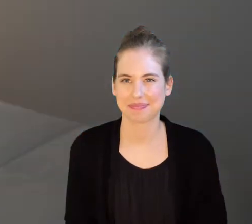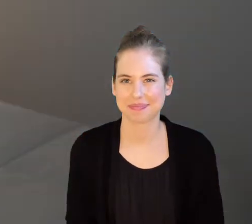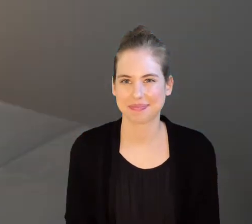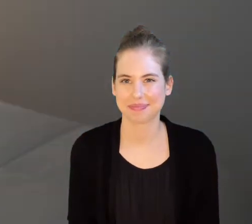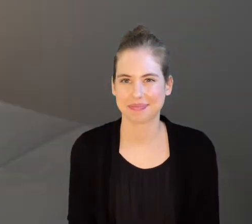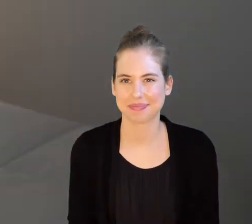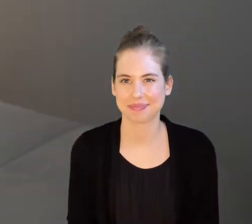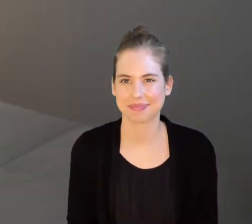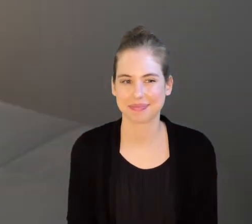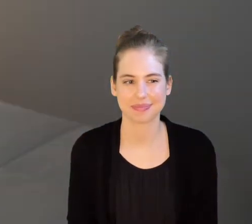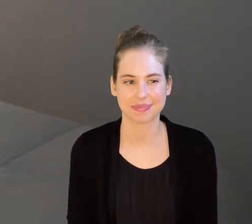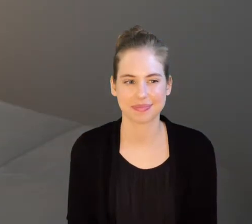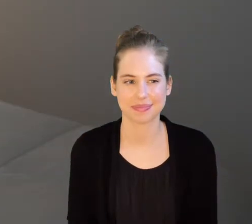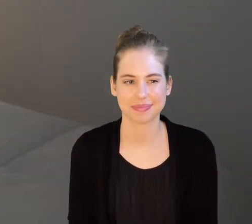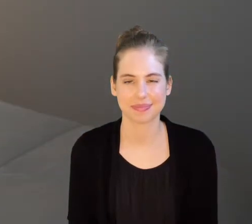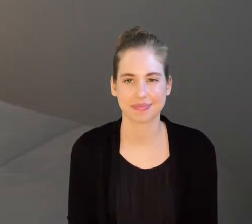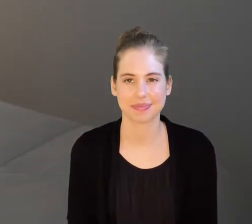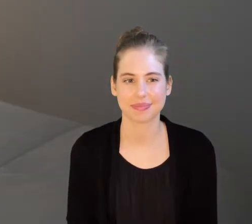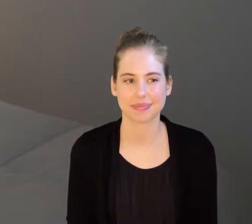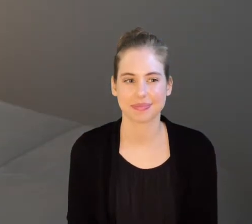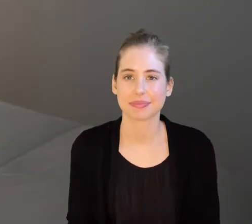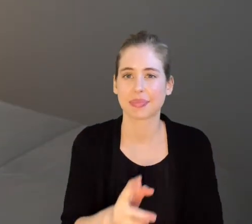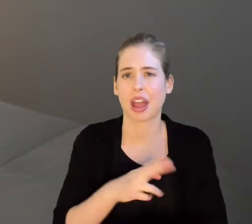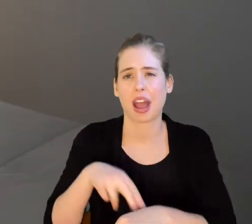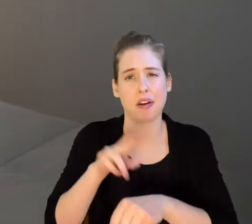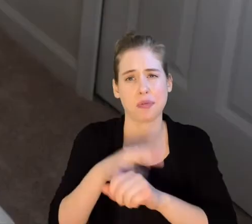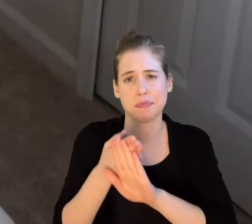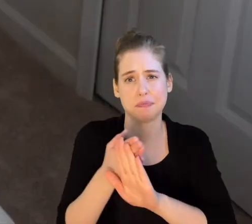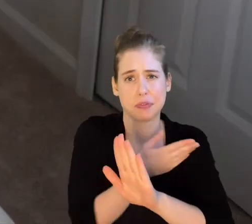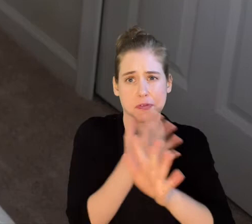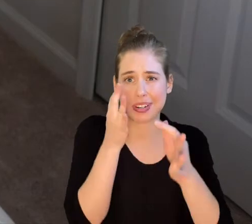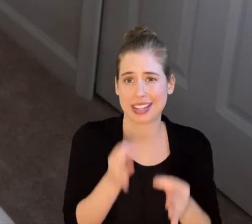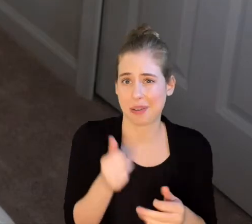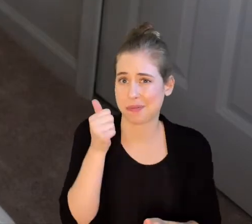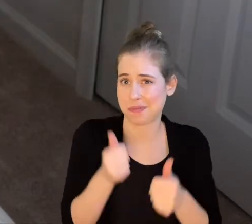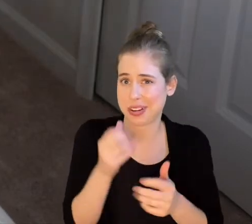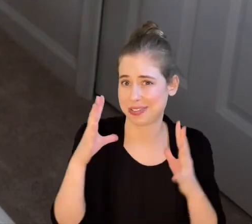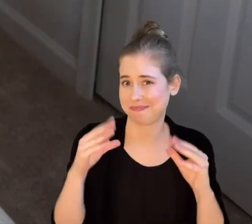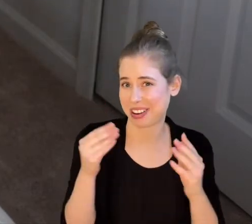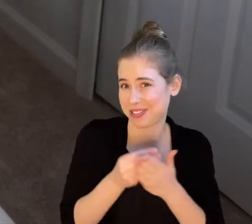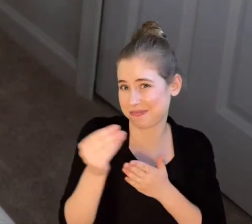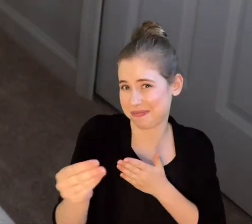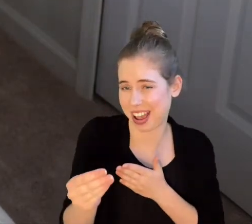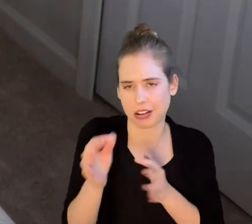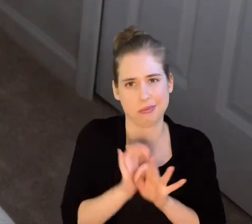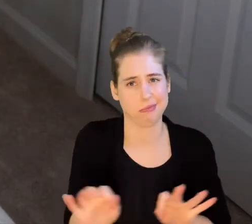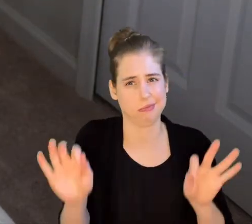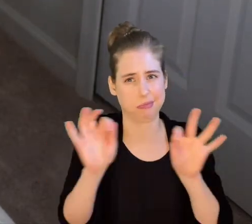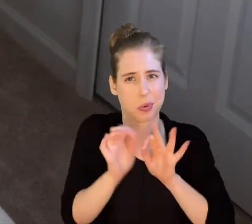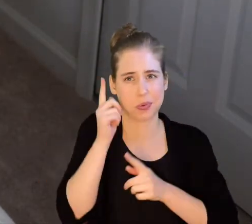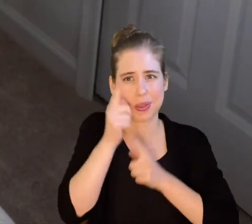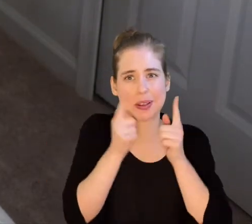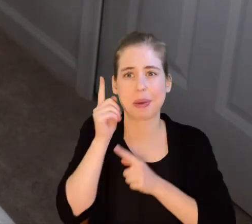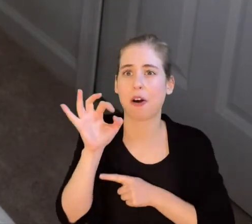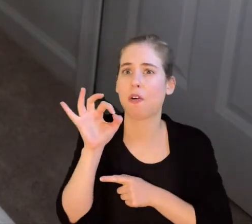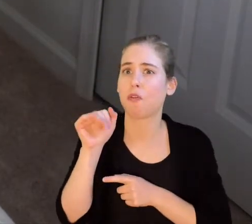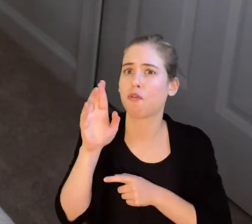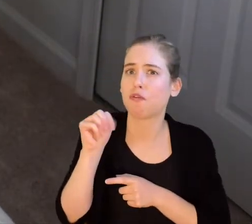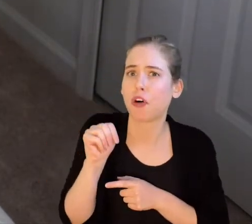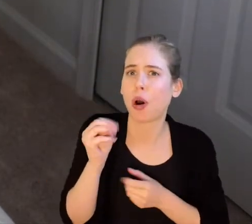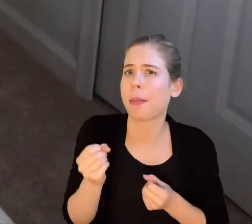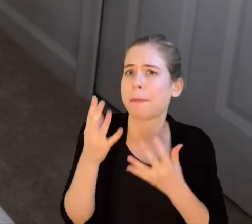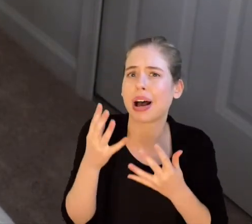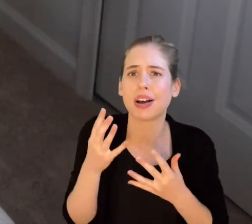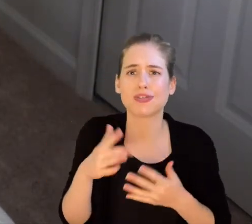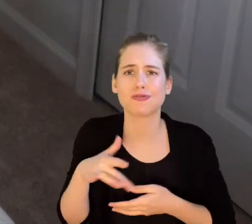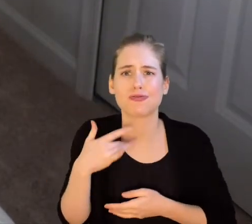Of course, before choosing a new mattress, it's important to consider the firmness and feel, as well as your sleep position.